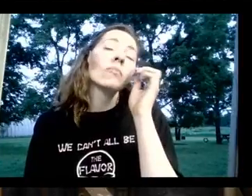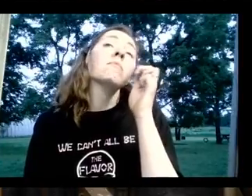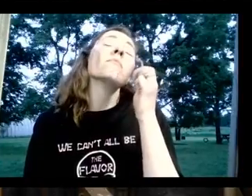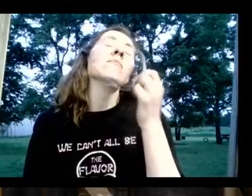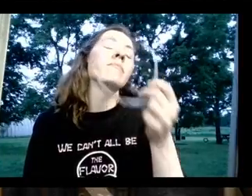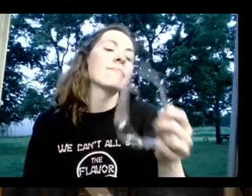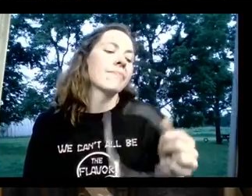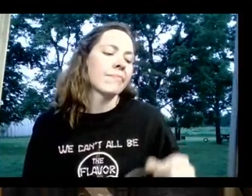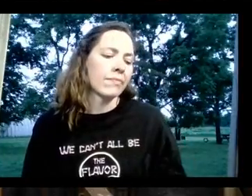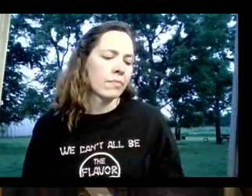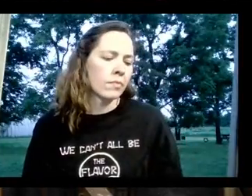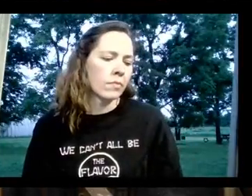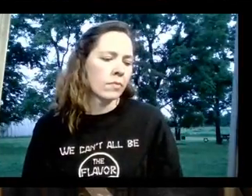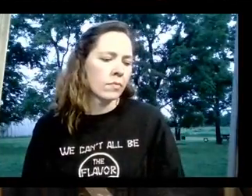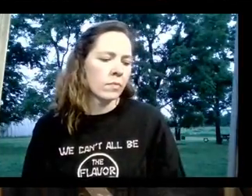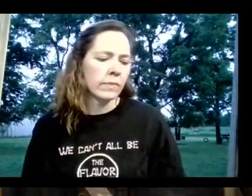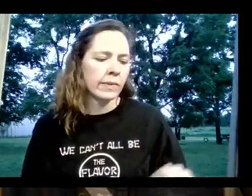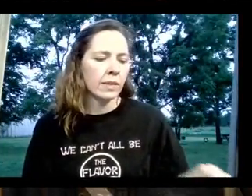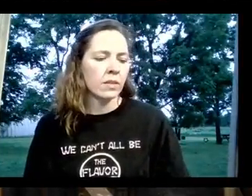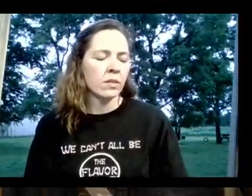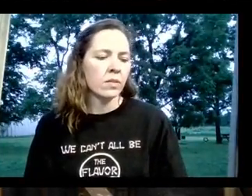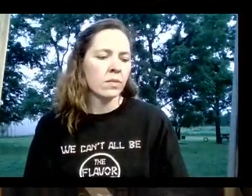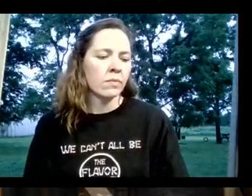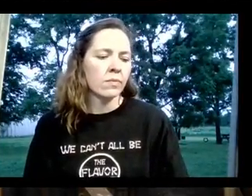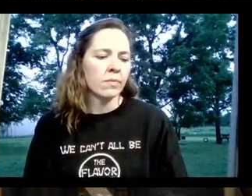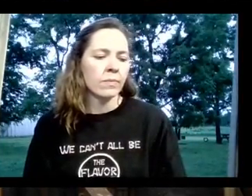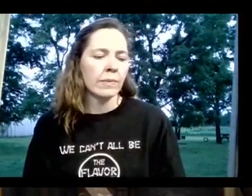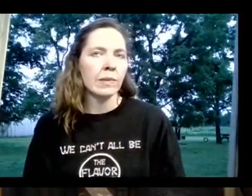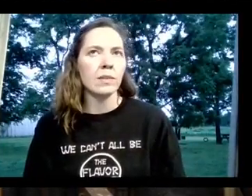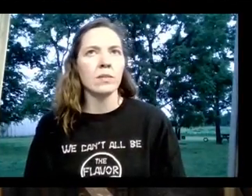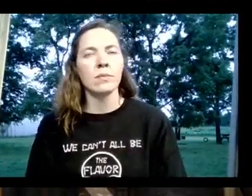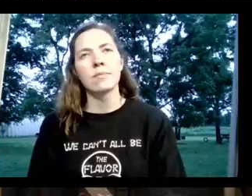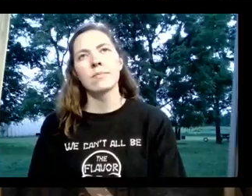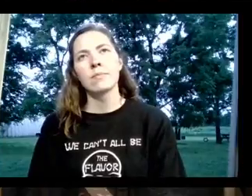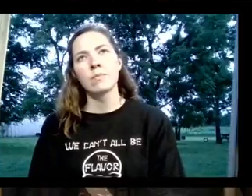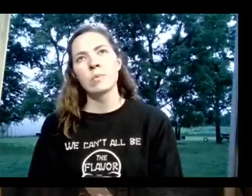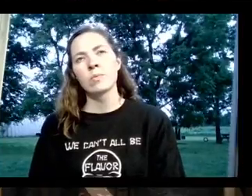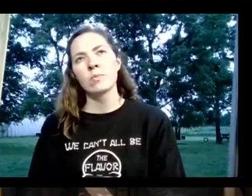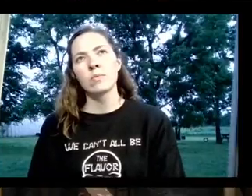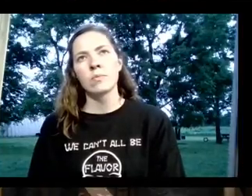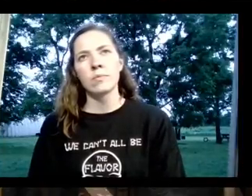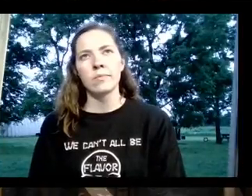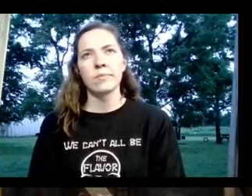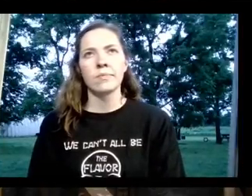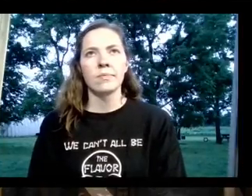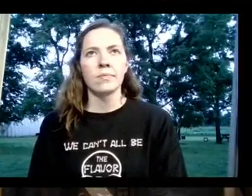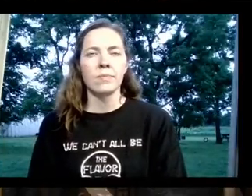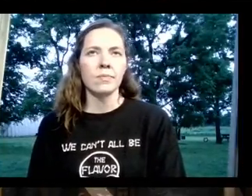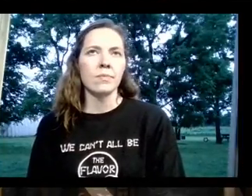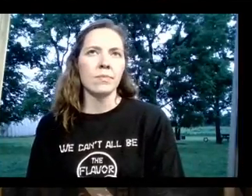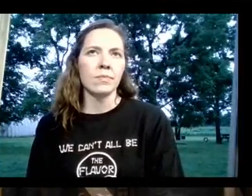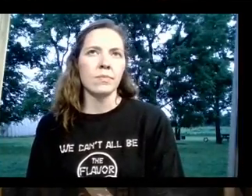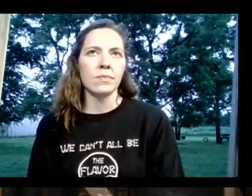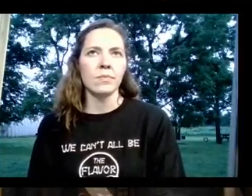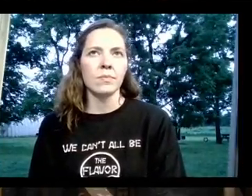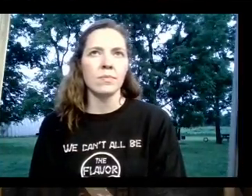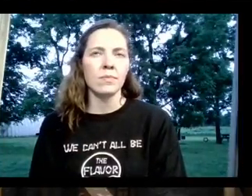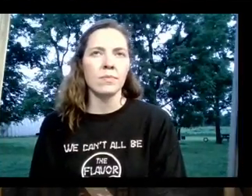had a really, really, really fibrous looking wrought iron. And that's a really low grade wrought iron. And I